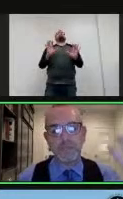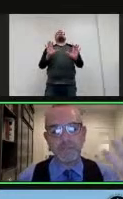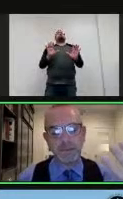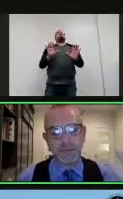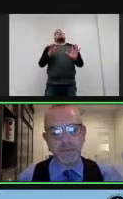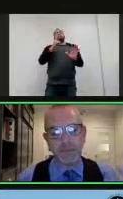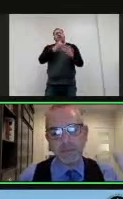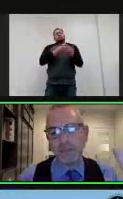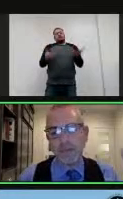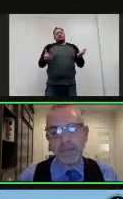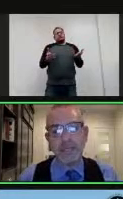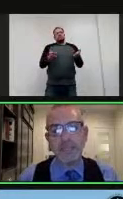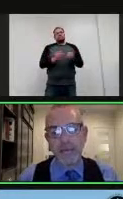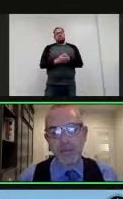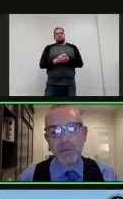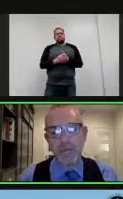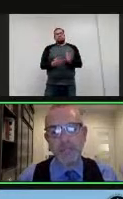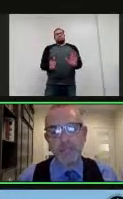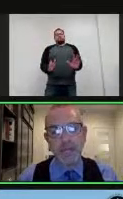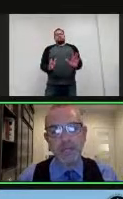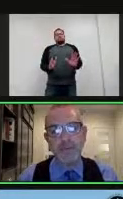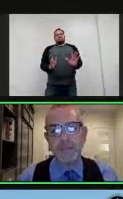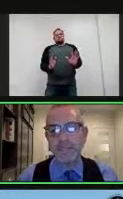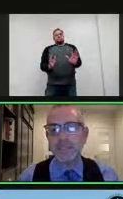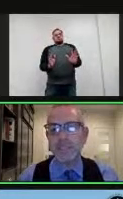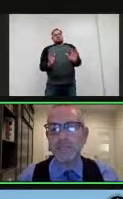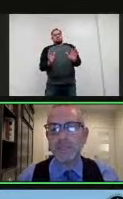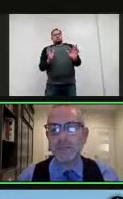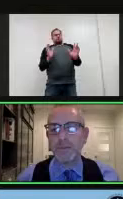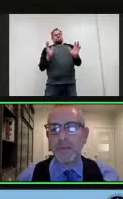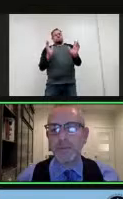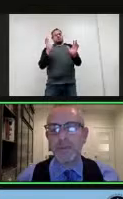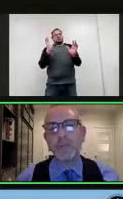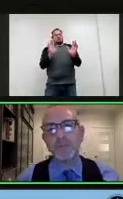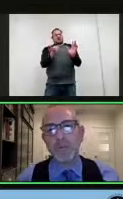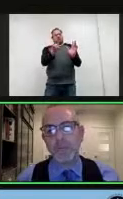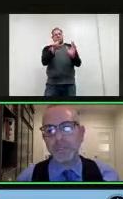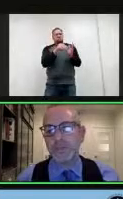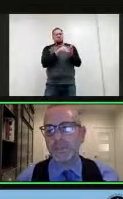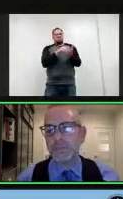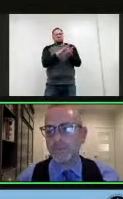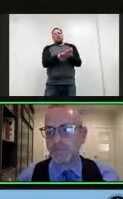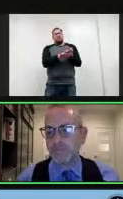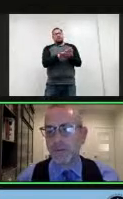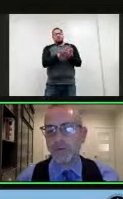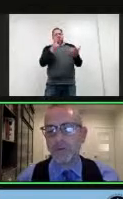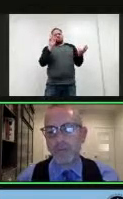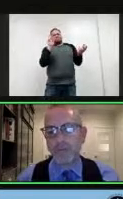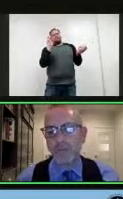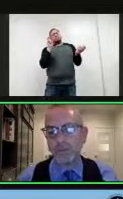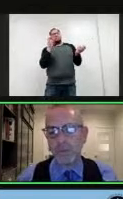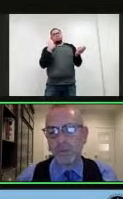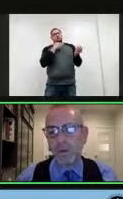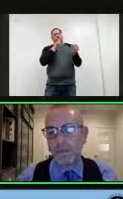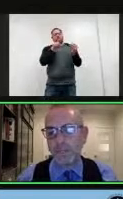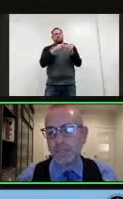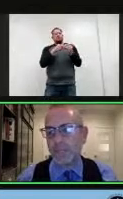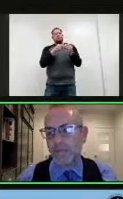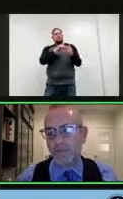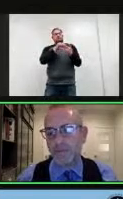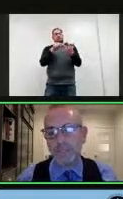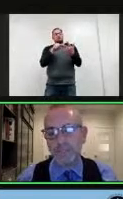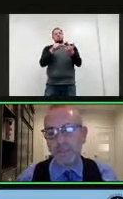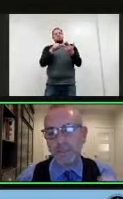to, again, contextualize this document. This is, when we talk about the three questions, what's great, what are the challenges, what are the qualities